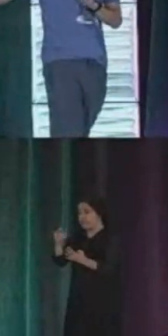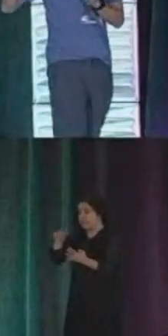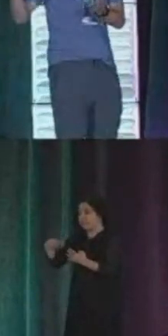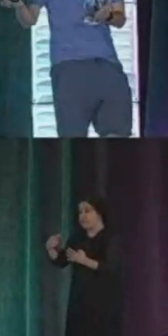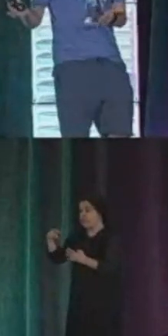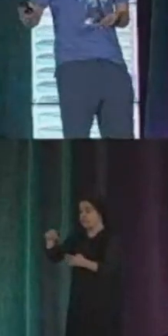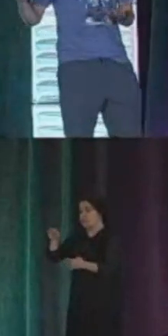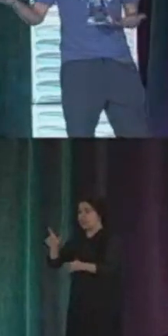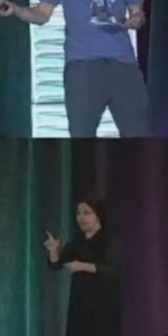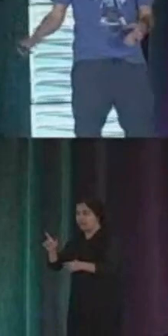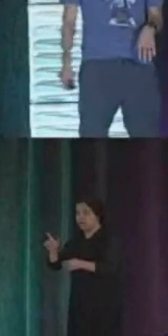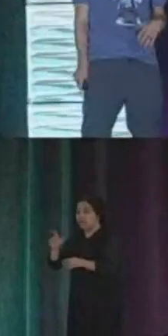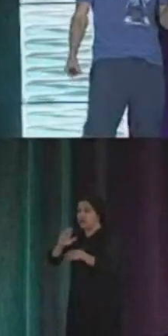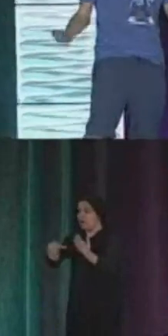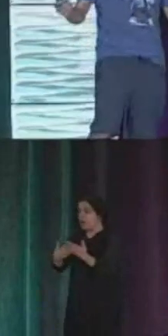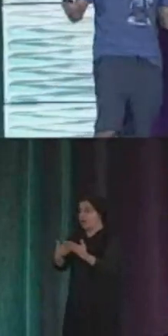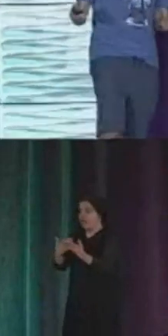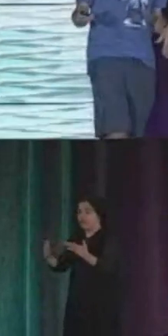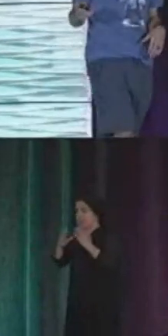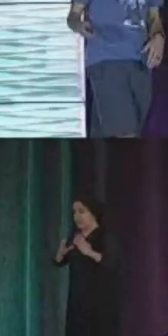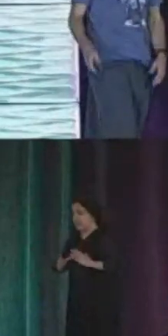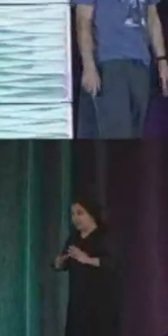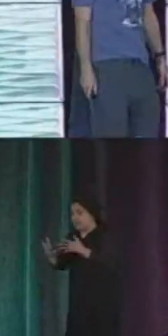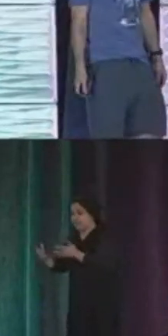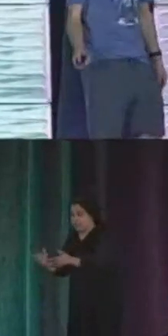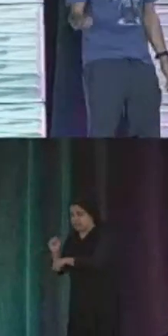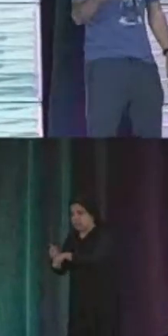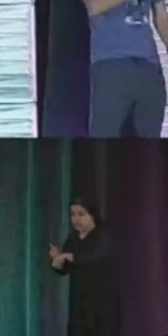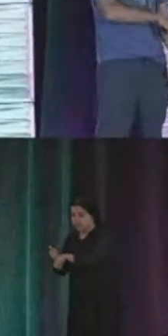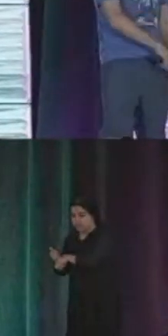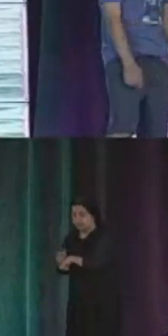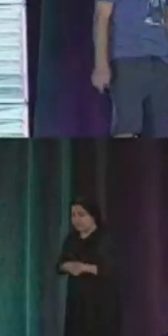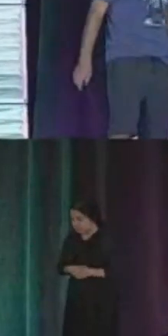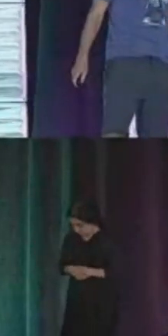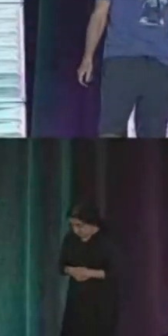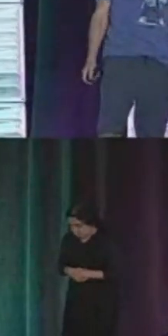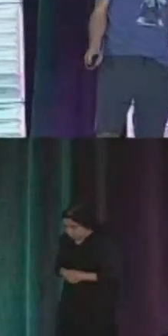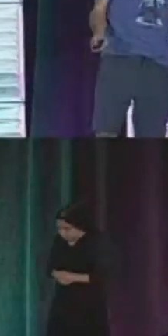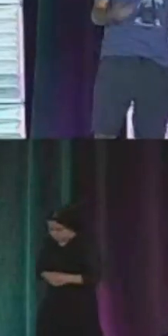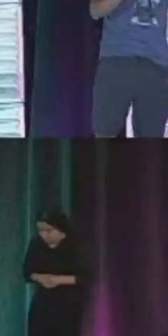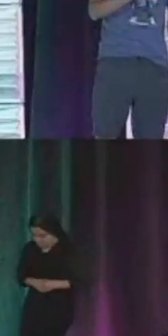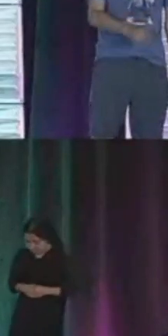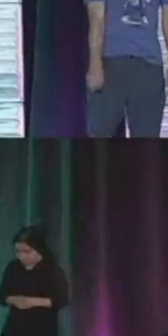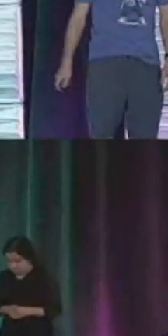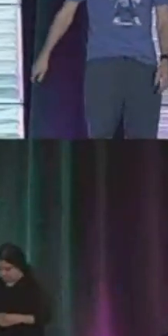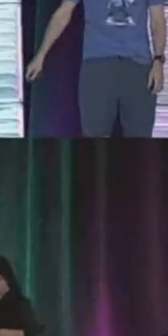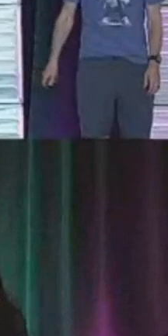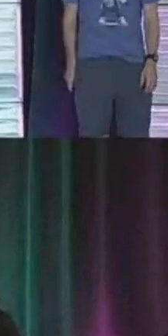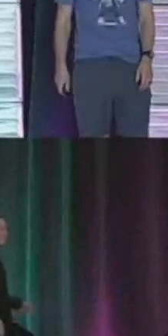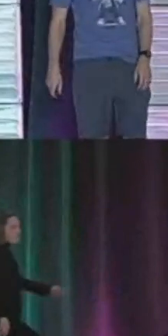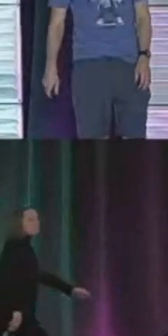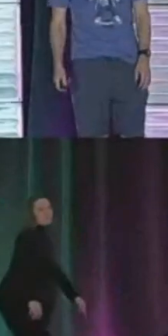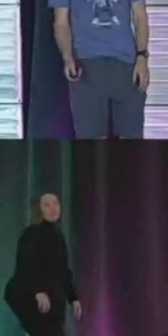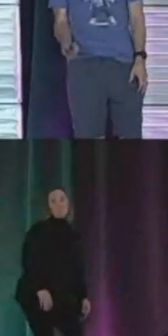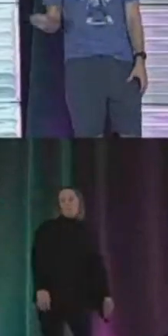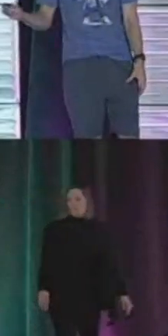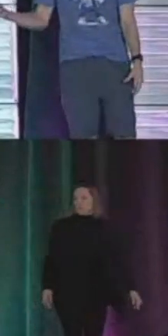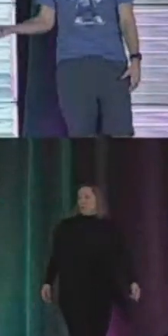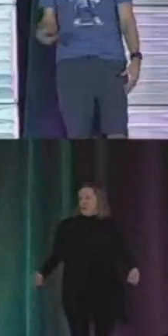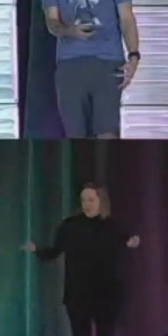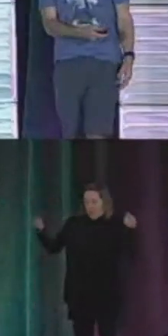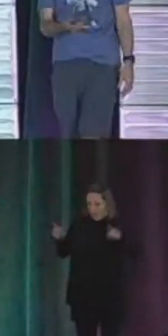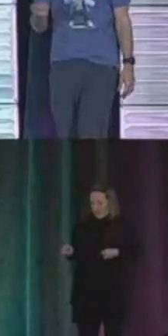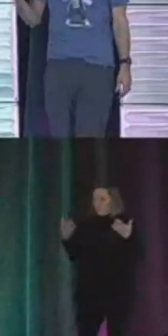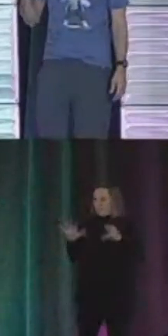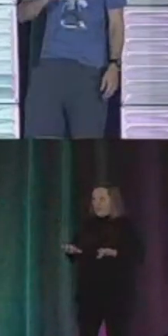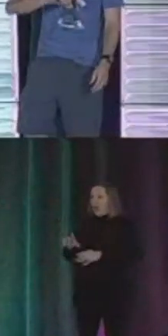have our stuff all client-side heavy. Awesome. So here's what happened when we did that. Our document request got awful. The document request